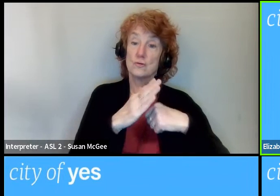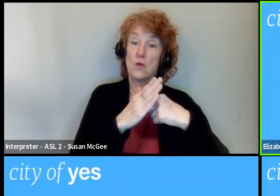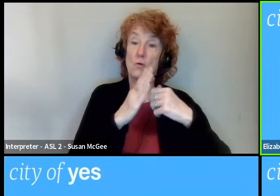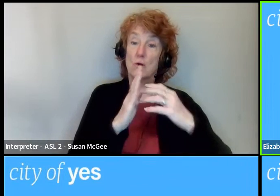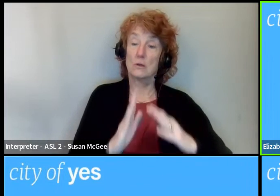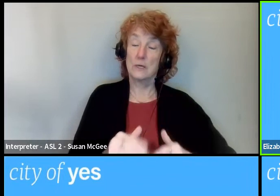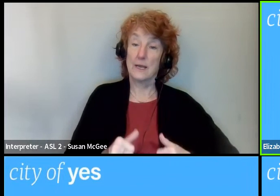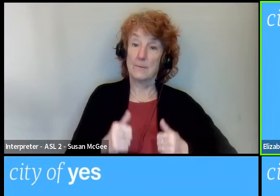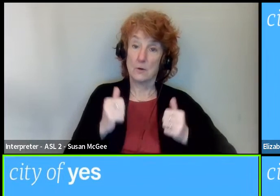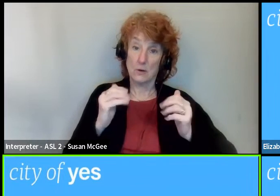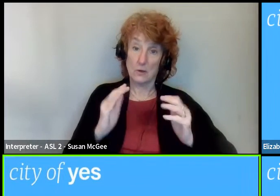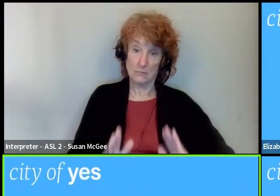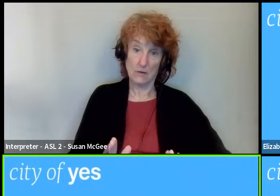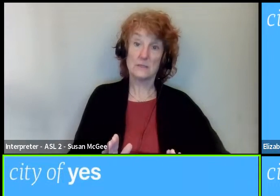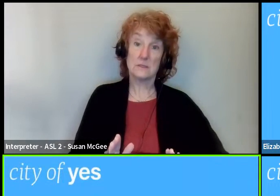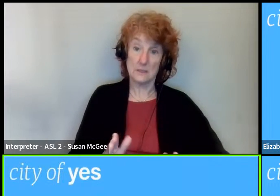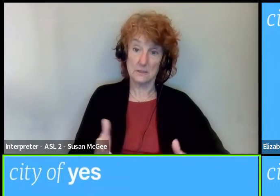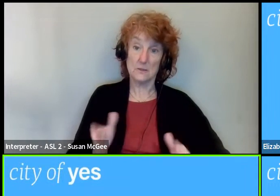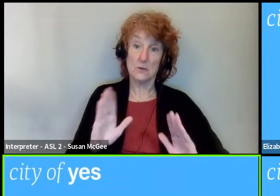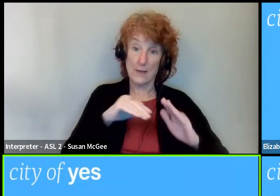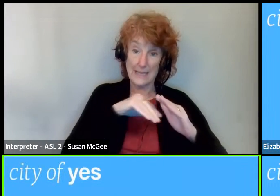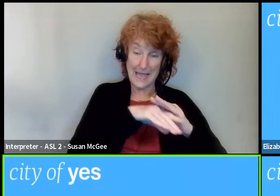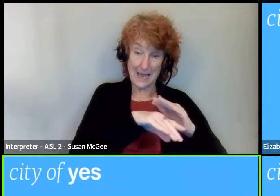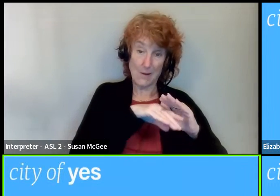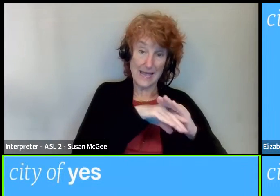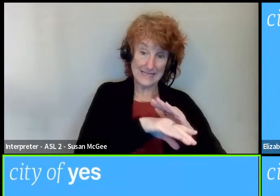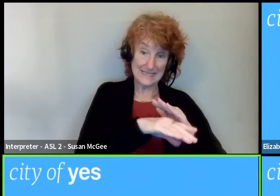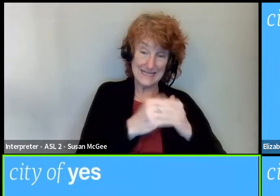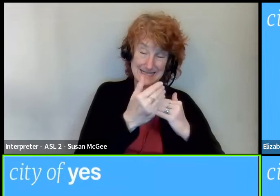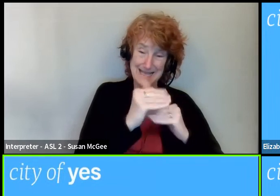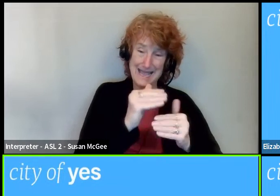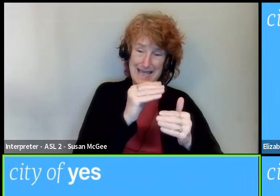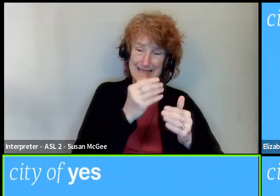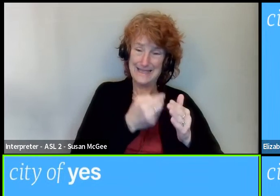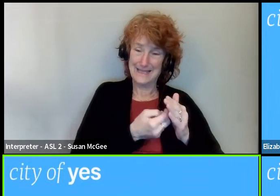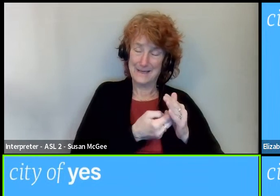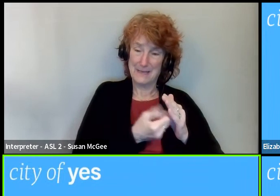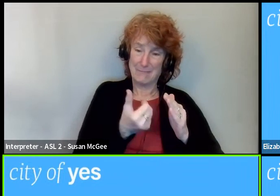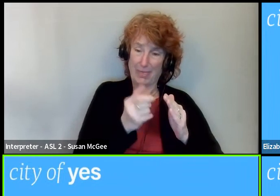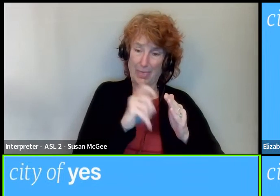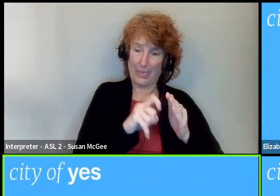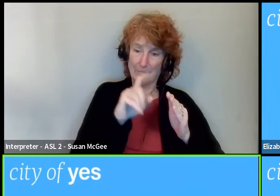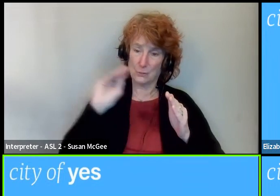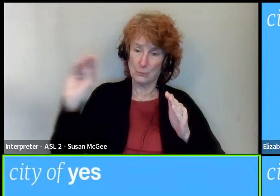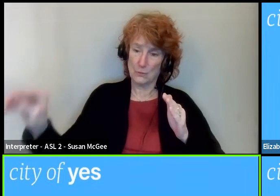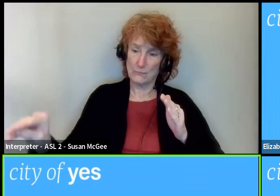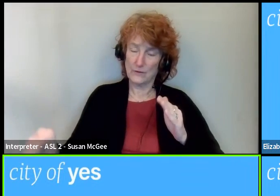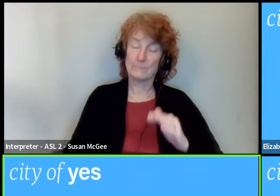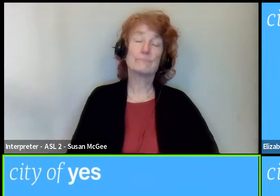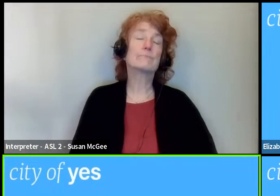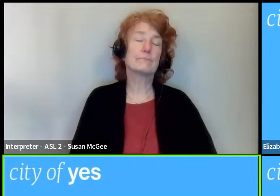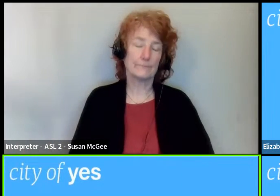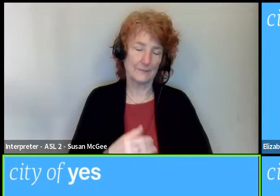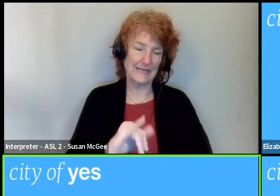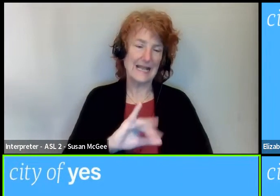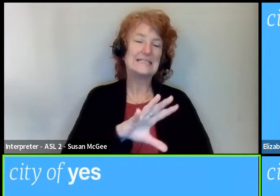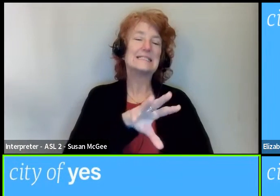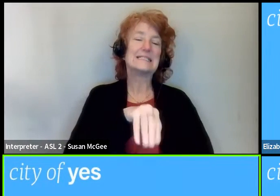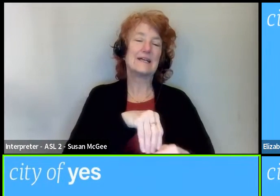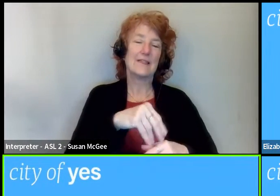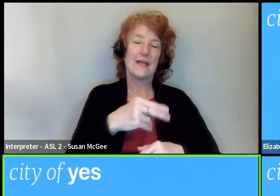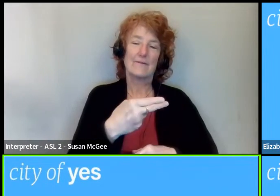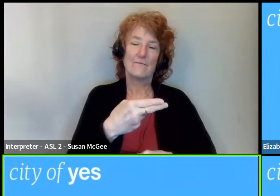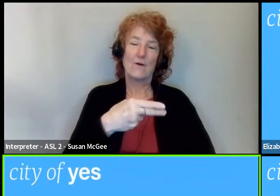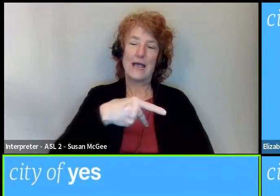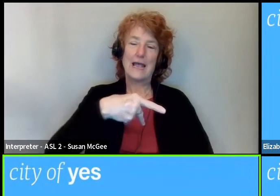displacement? Yeah, great question. So the community preference policy is still in place for HPD affordable housing projects. And